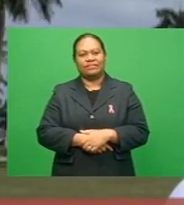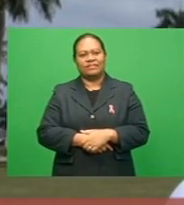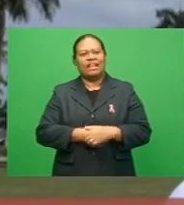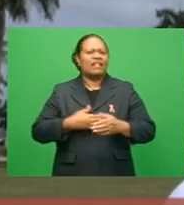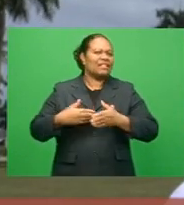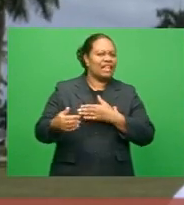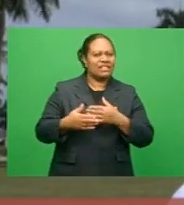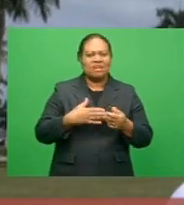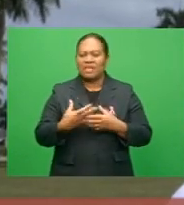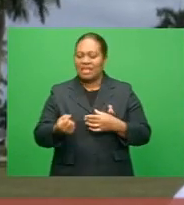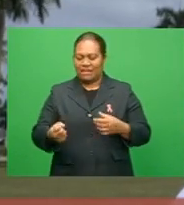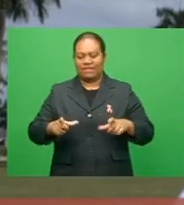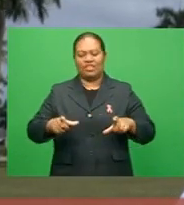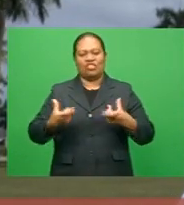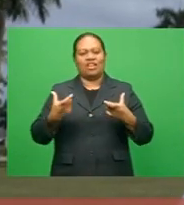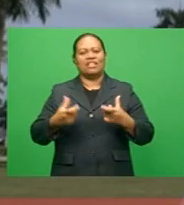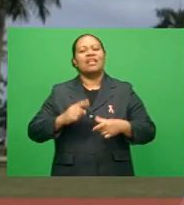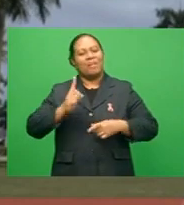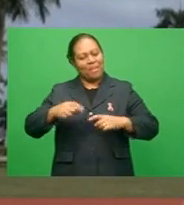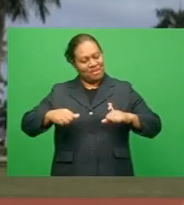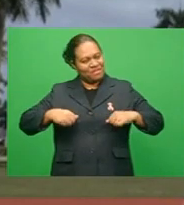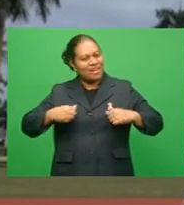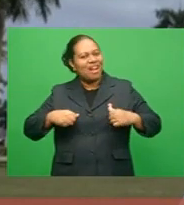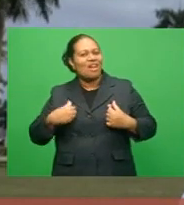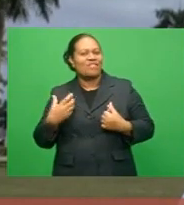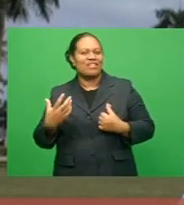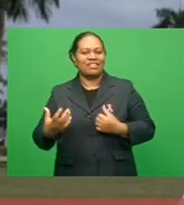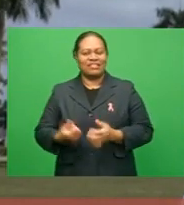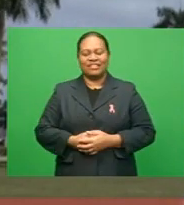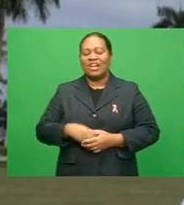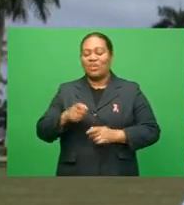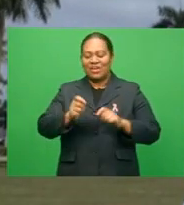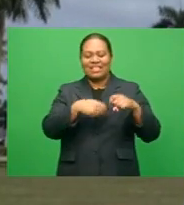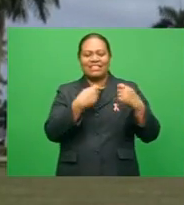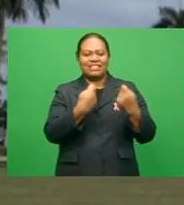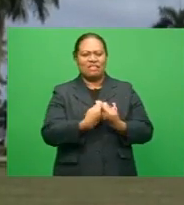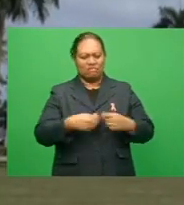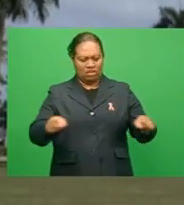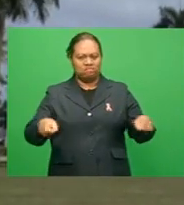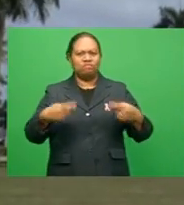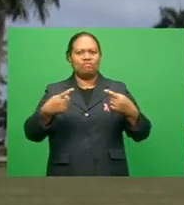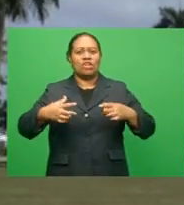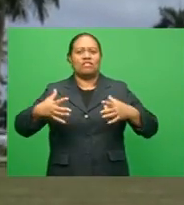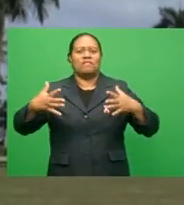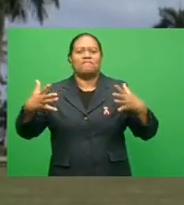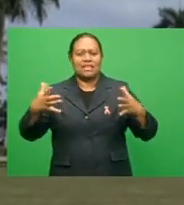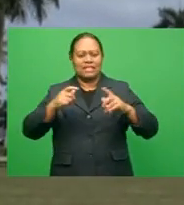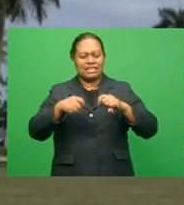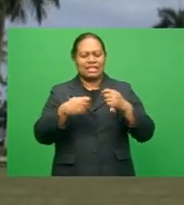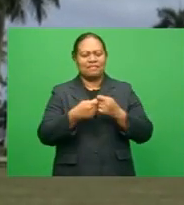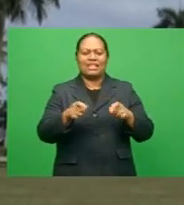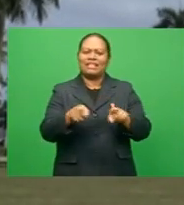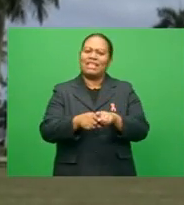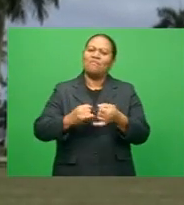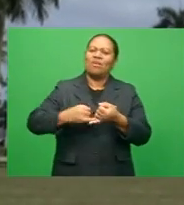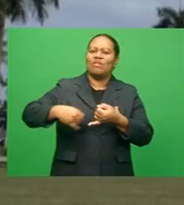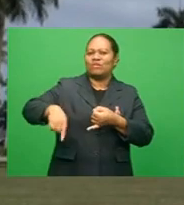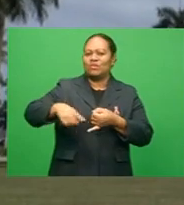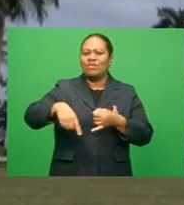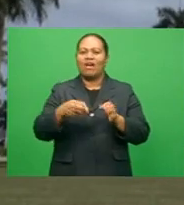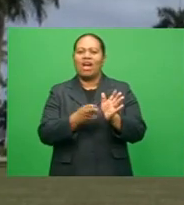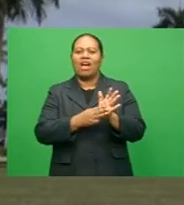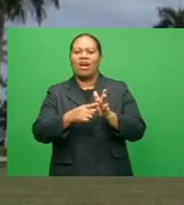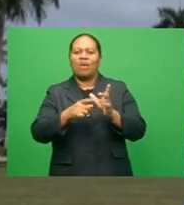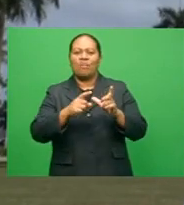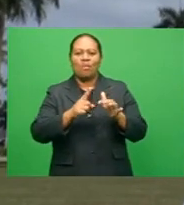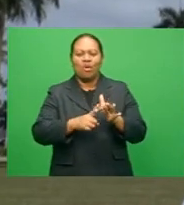Despite our challenges, I am proud of how the team has come, playing against some of the big teams like Suva and Mode. We came